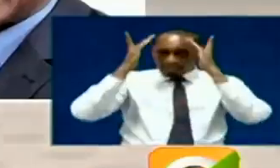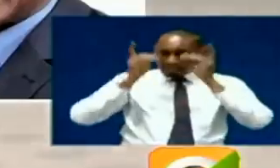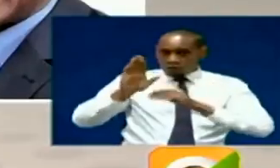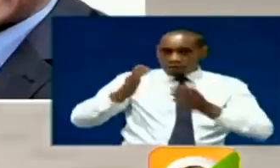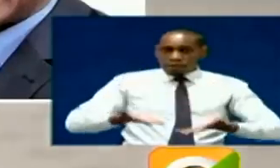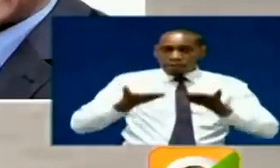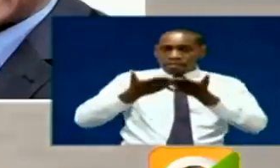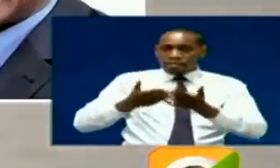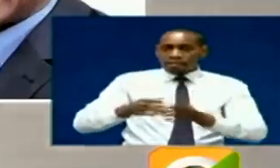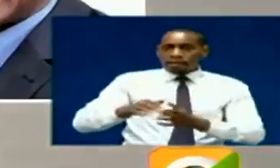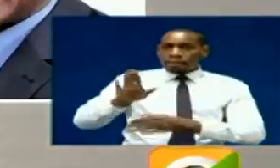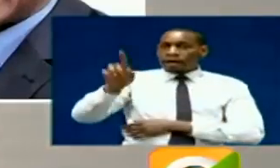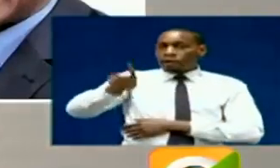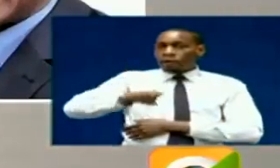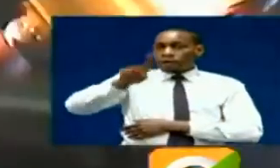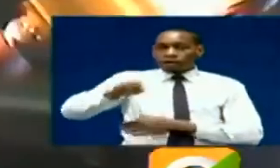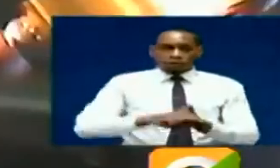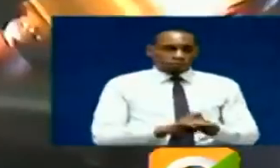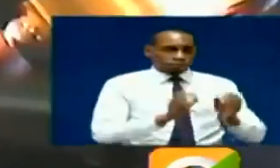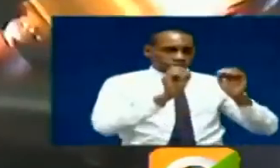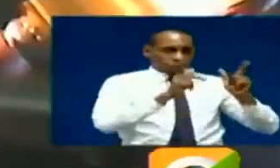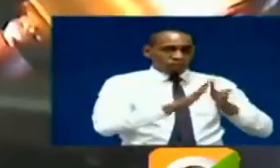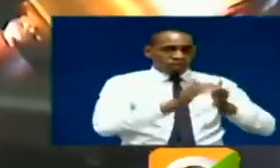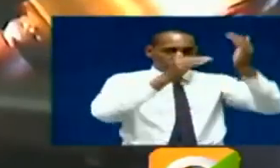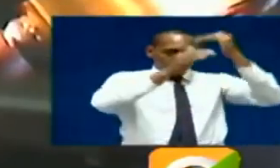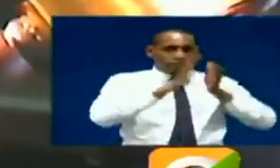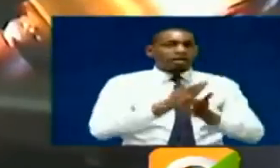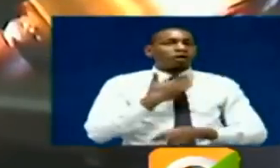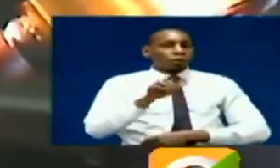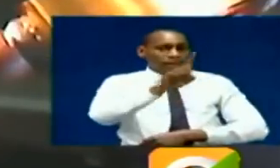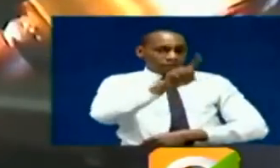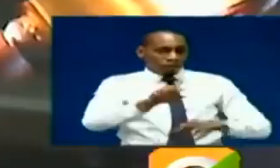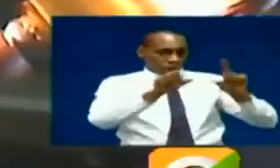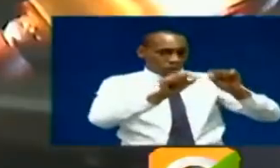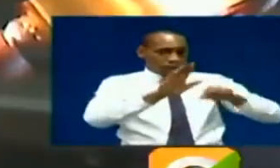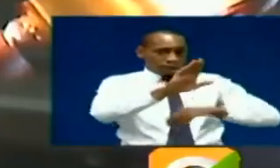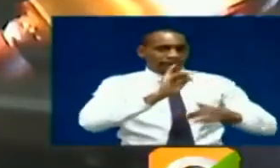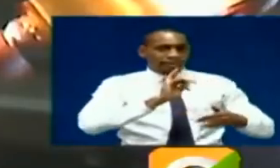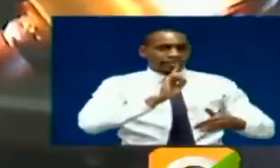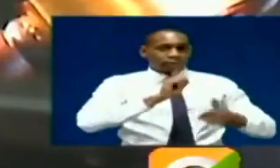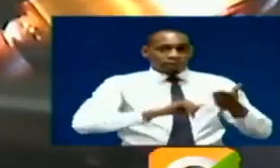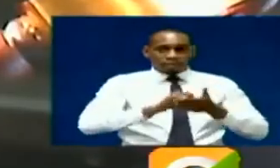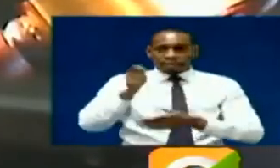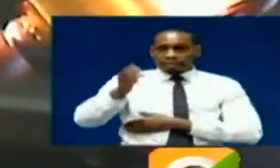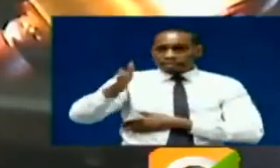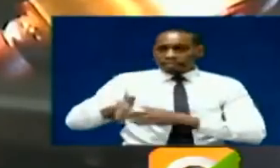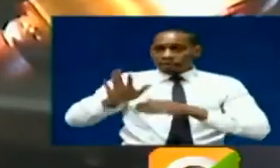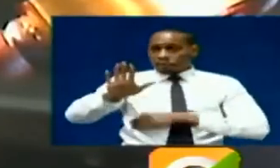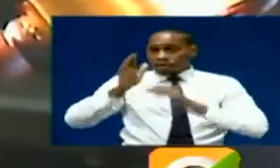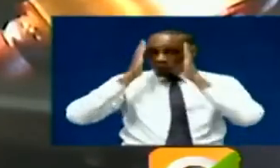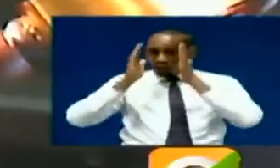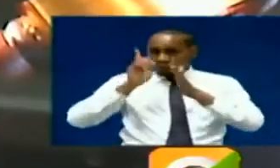So they are wrong. All right, Professor, I just want to take you up on something you've just said, that the judges focused